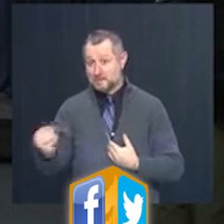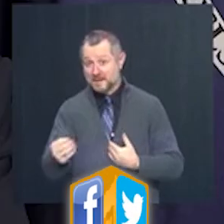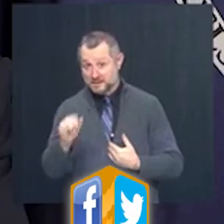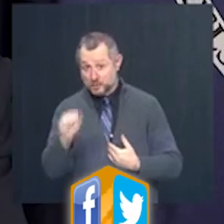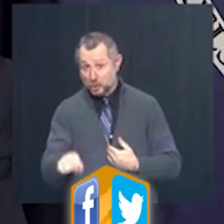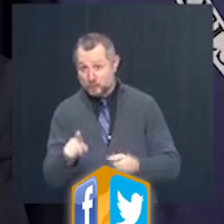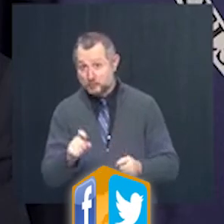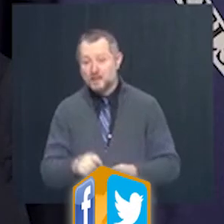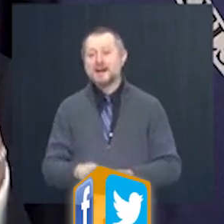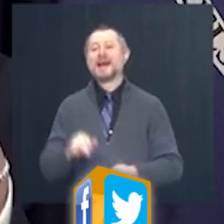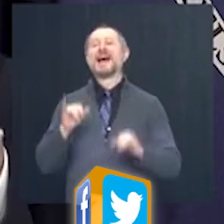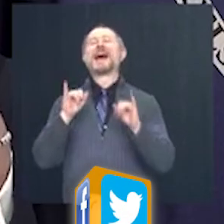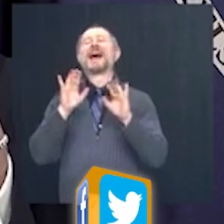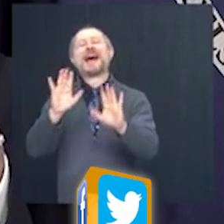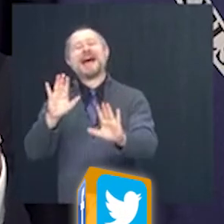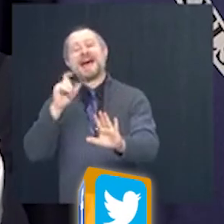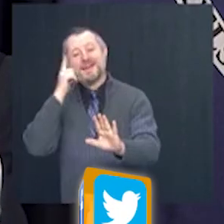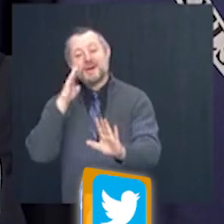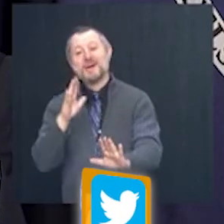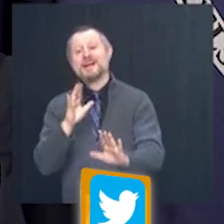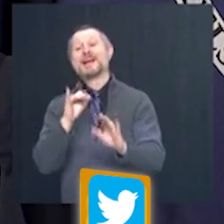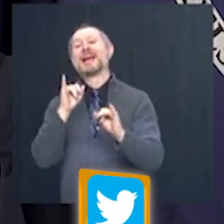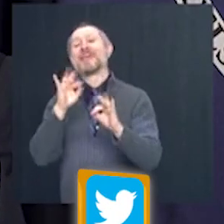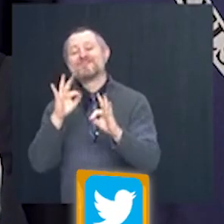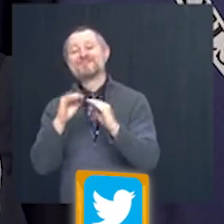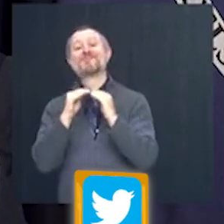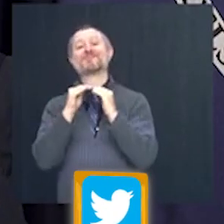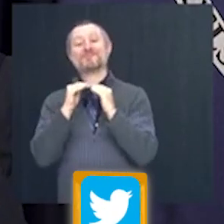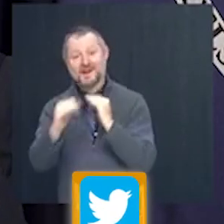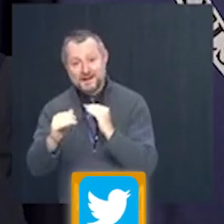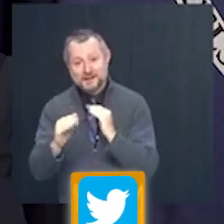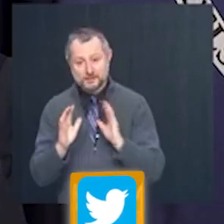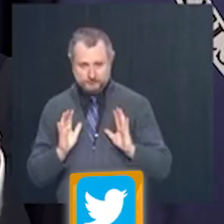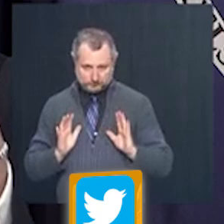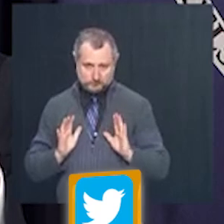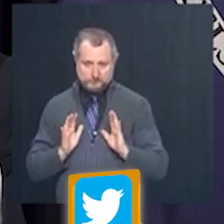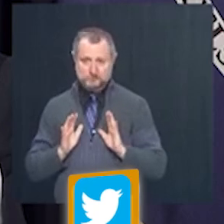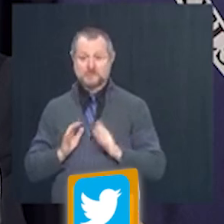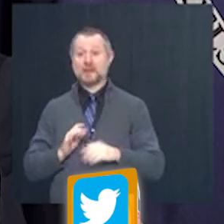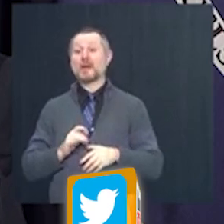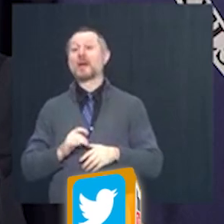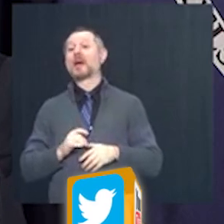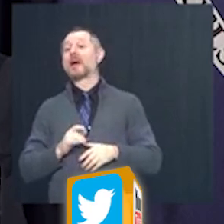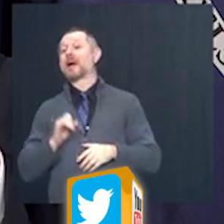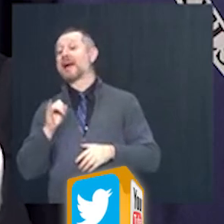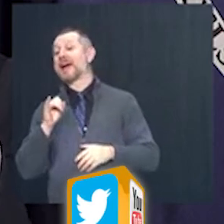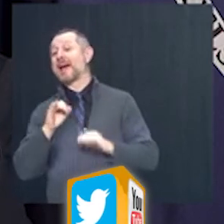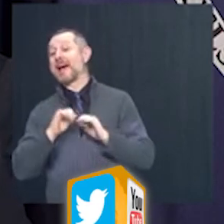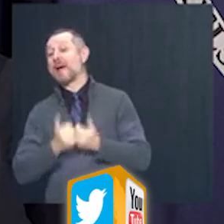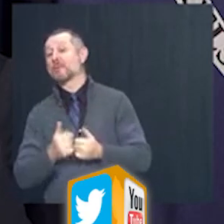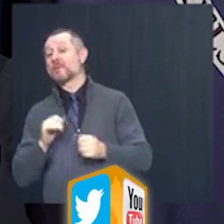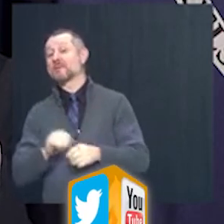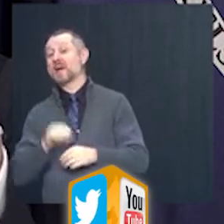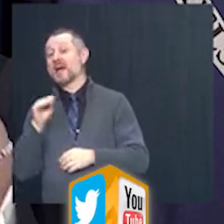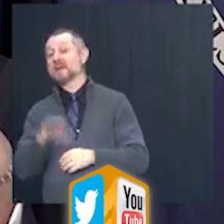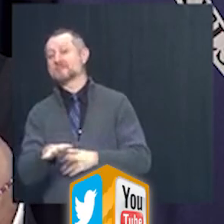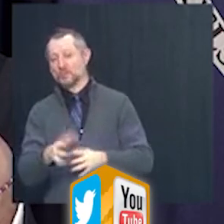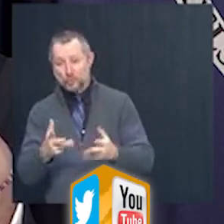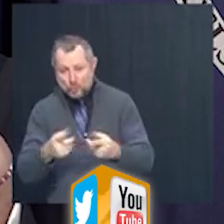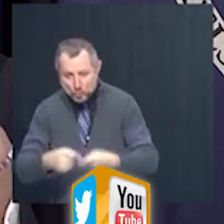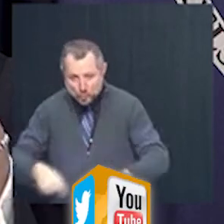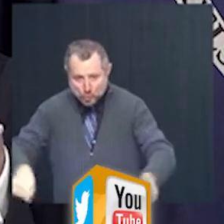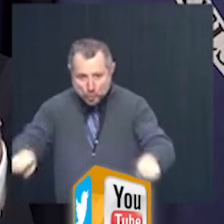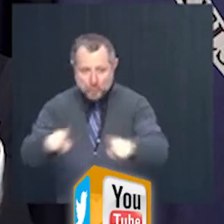hospitalization rate doesn't stabilize. And again, Marshall, we are in control of this. This is nothing